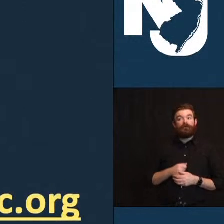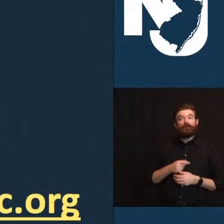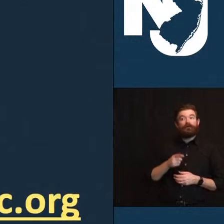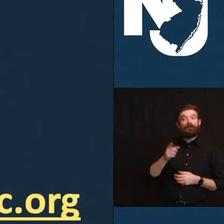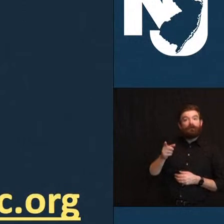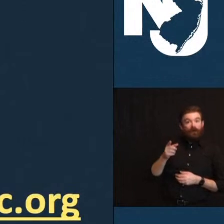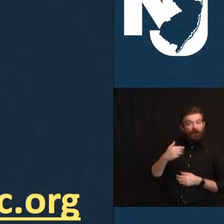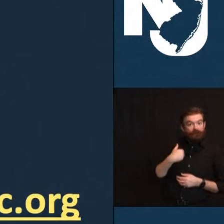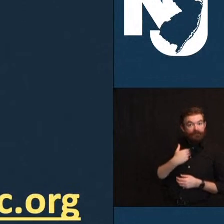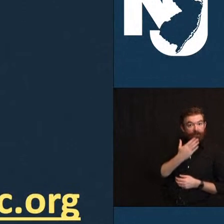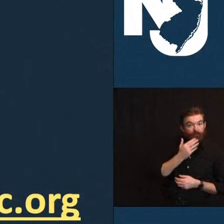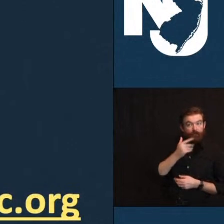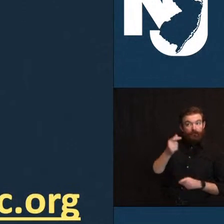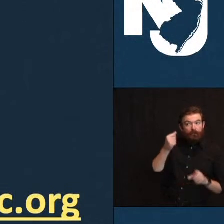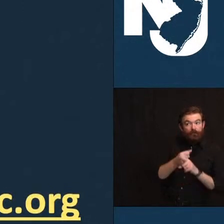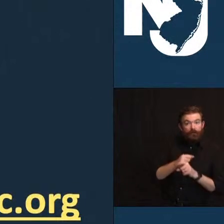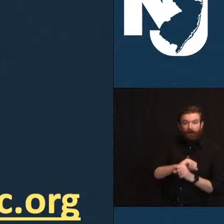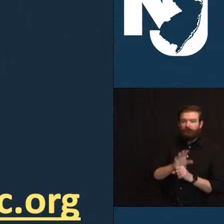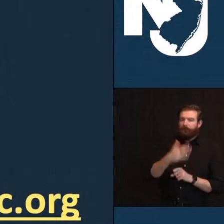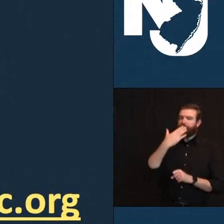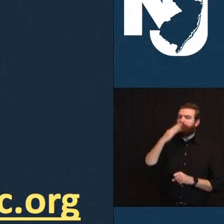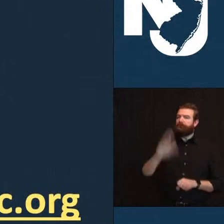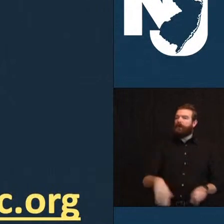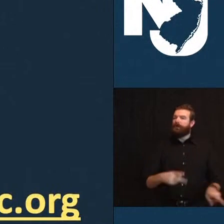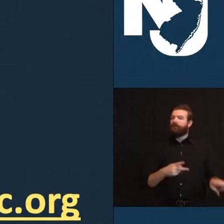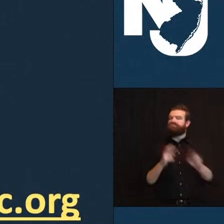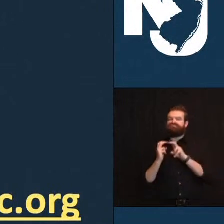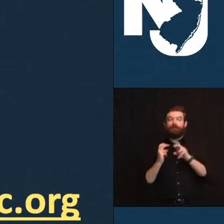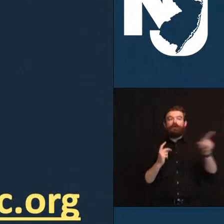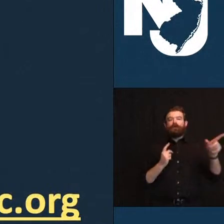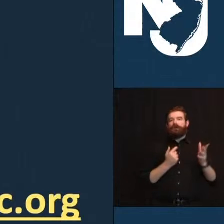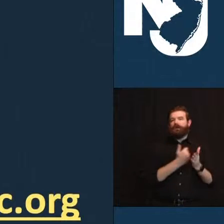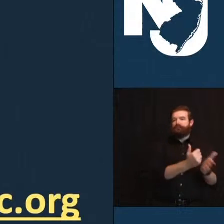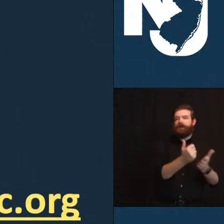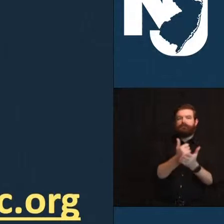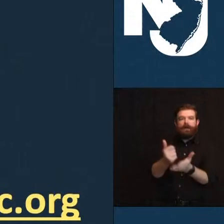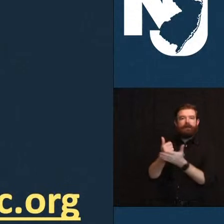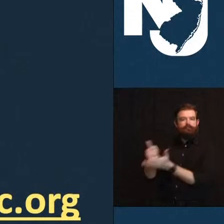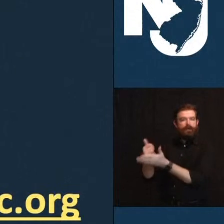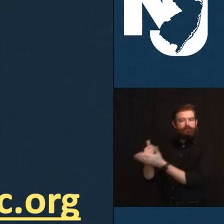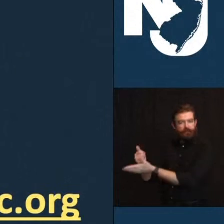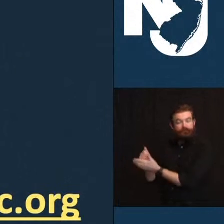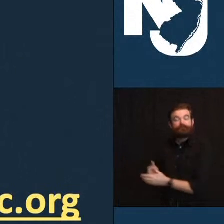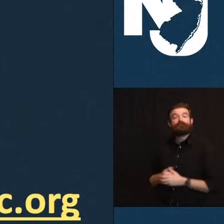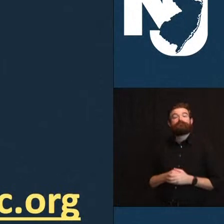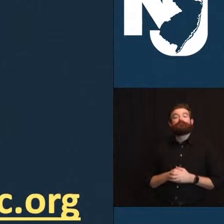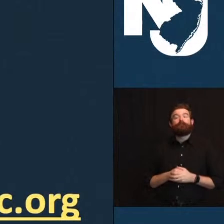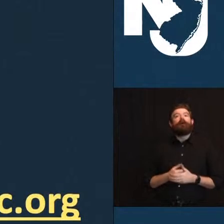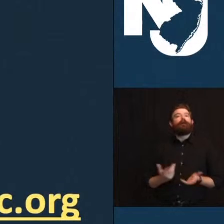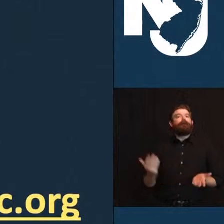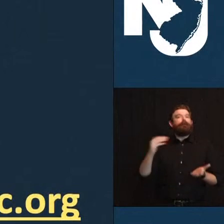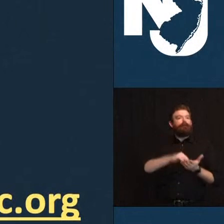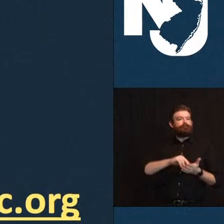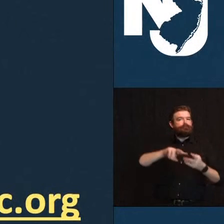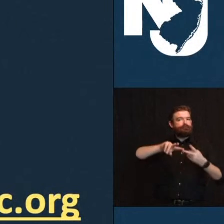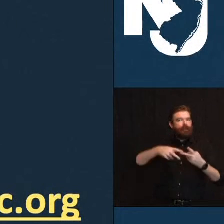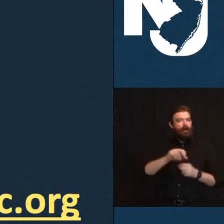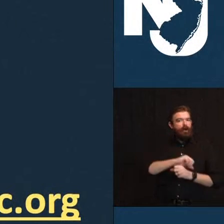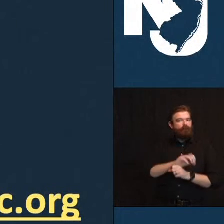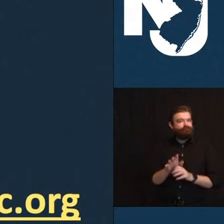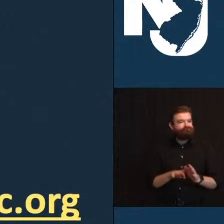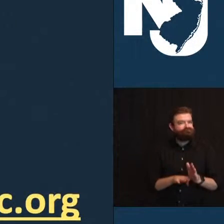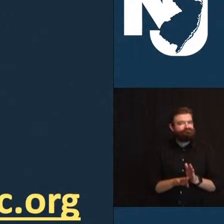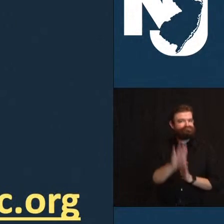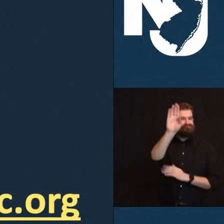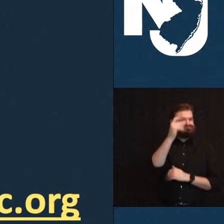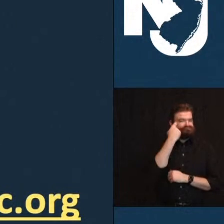Diabetes Foundation and their partners are at it again and making, is it glucometers? Is that how I say that? Glucometers? Glucometers, test